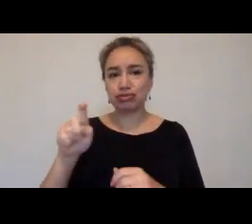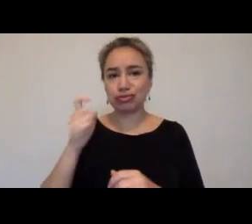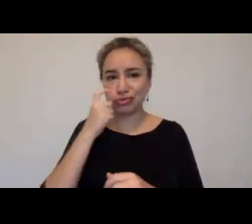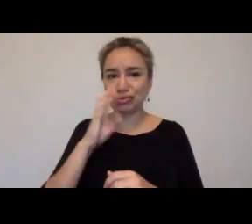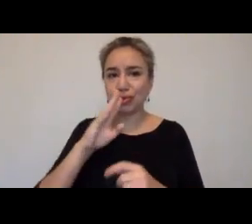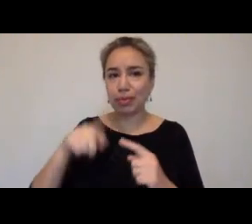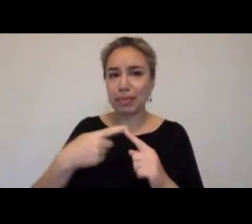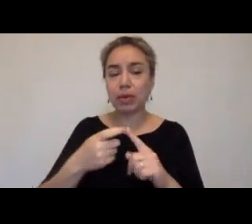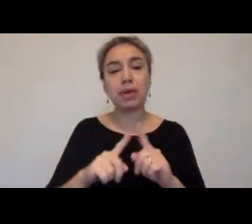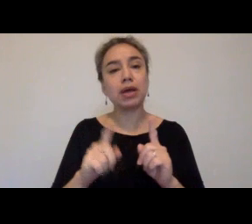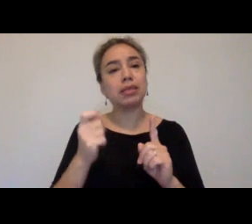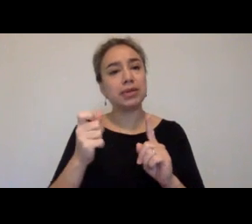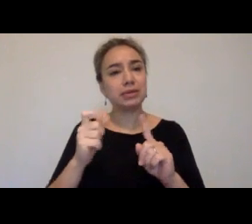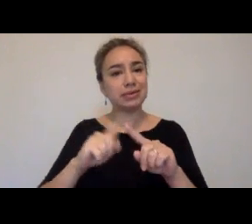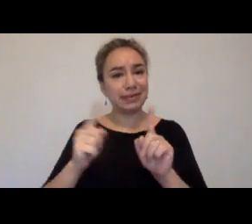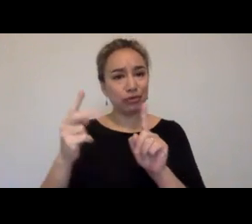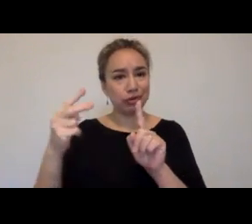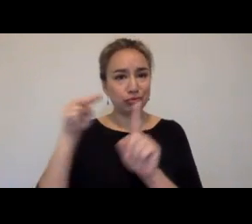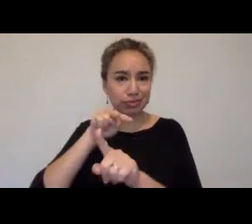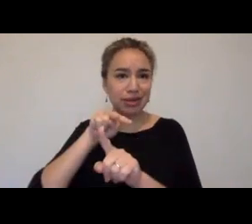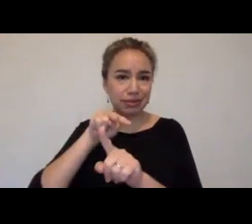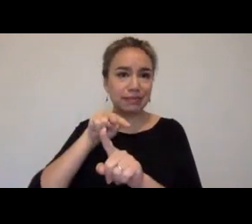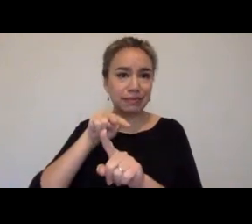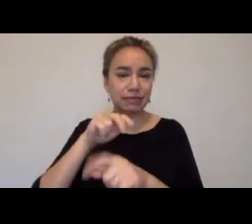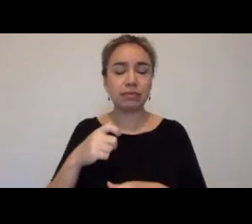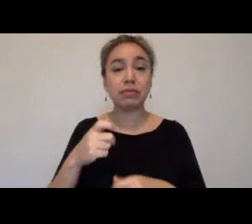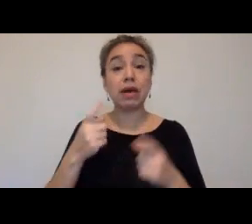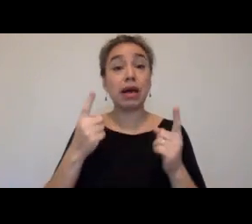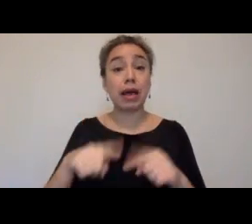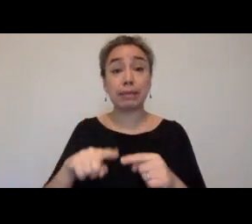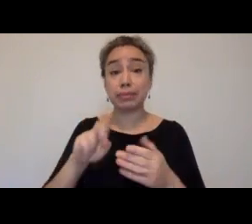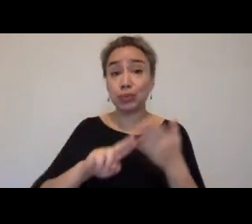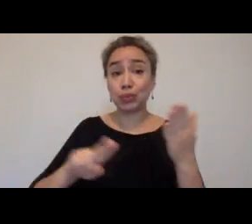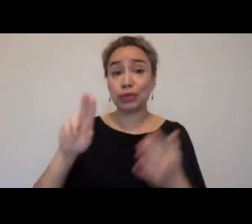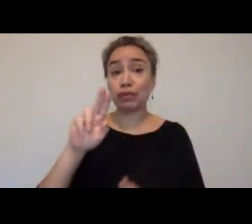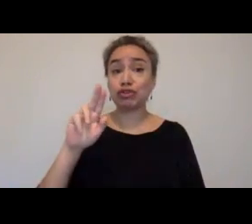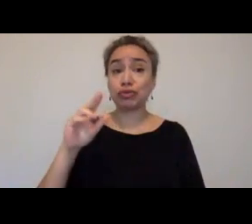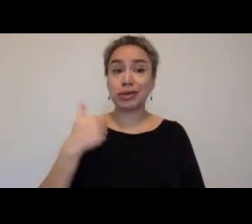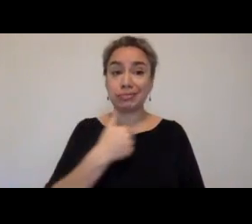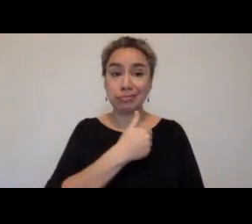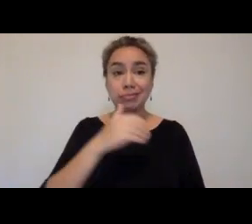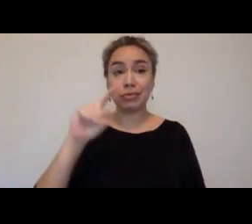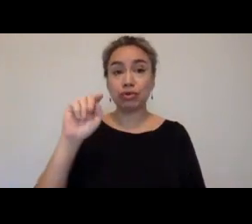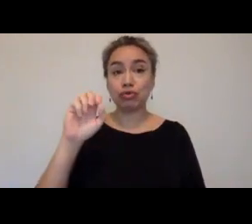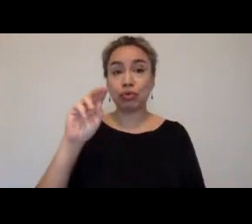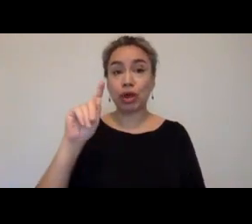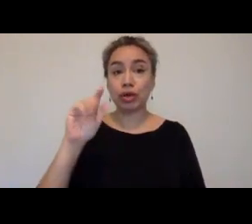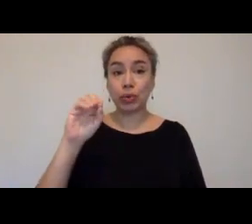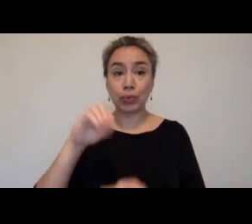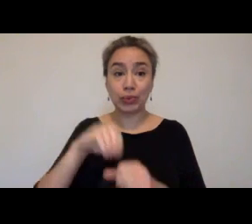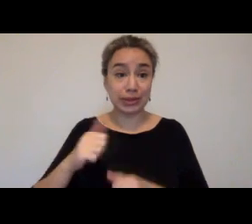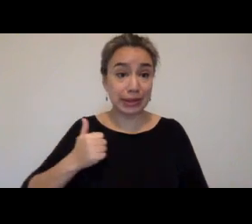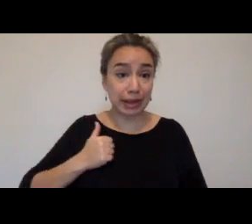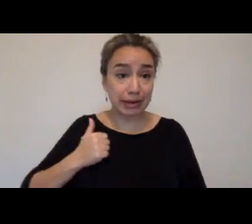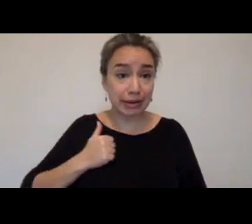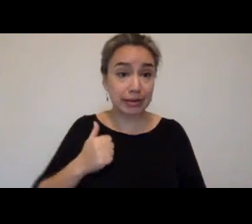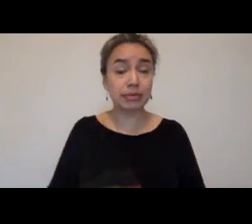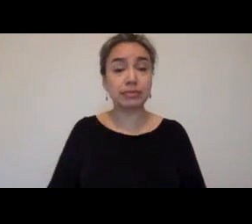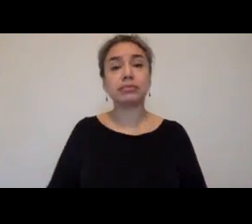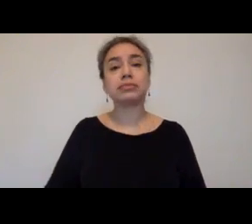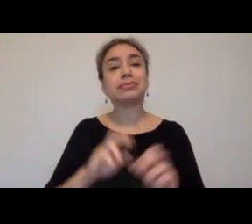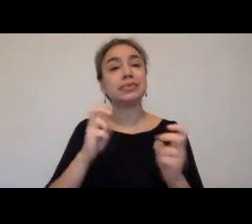different perspective. This is taking place at the University of Toronto in Canada. Issues of justice,